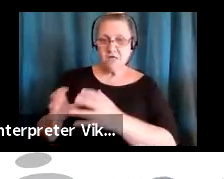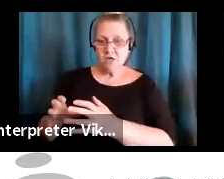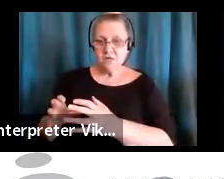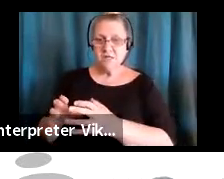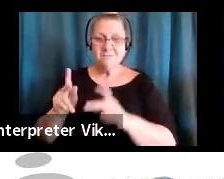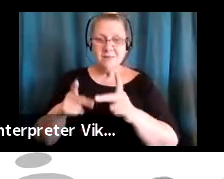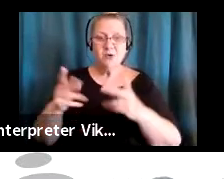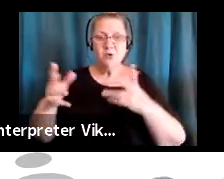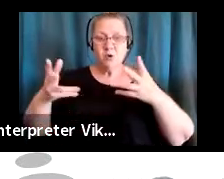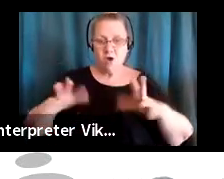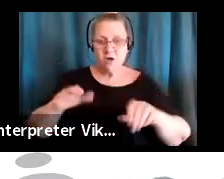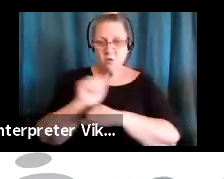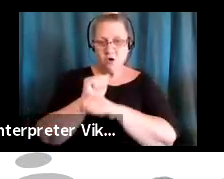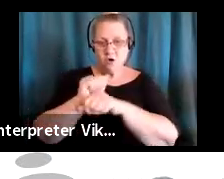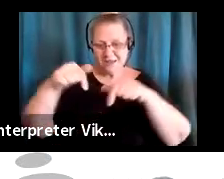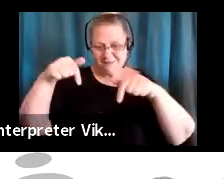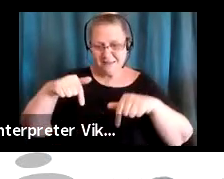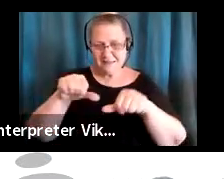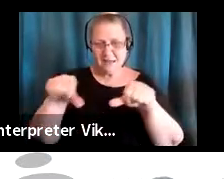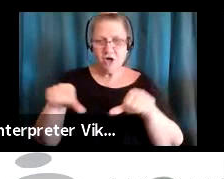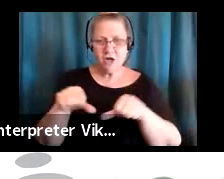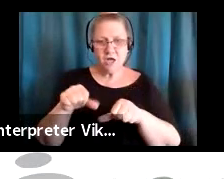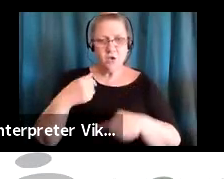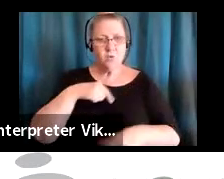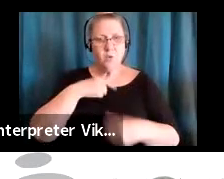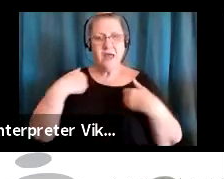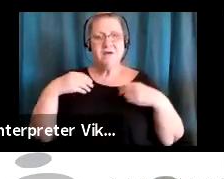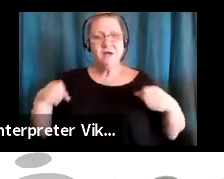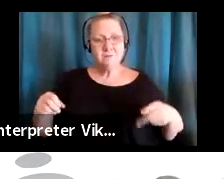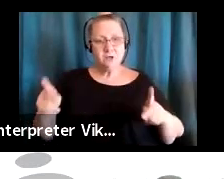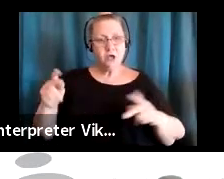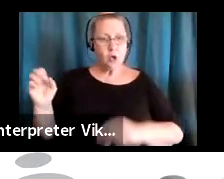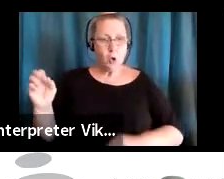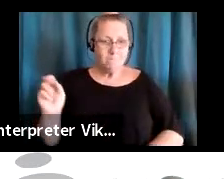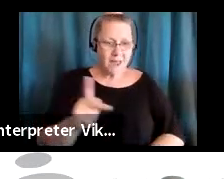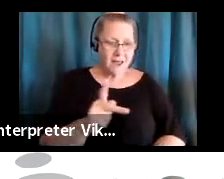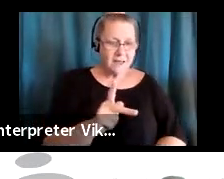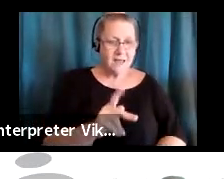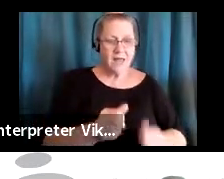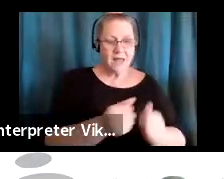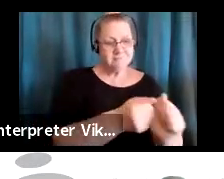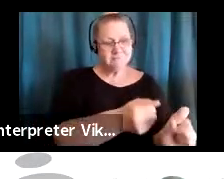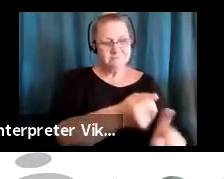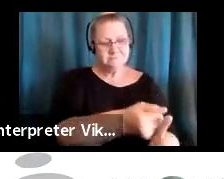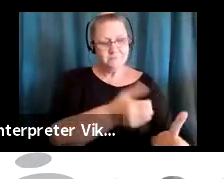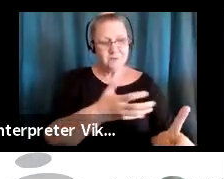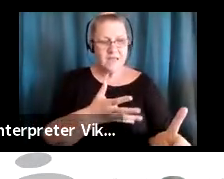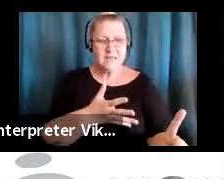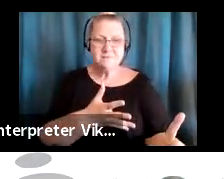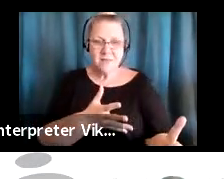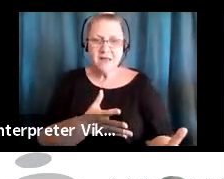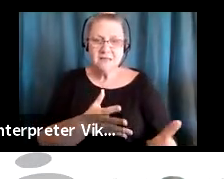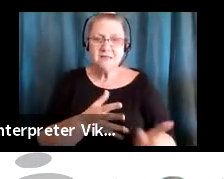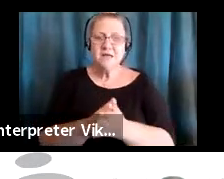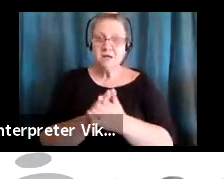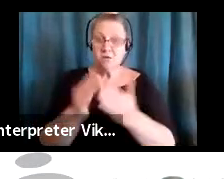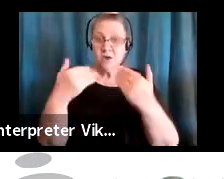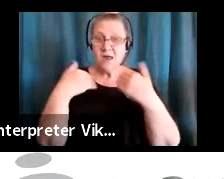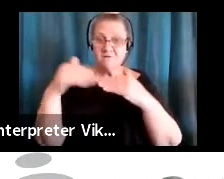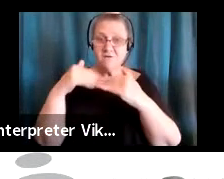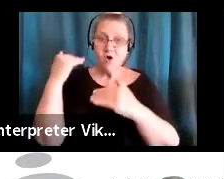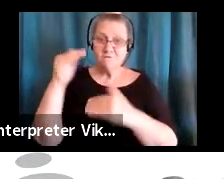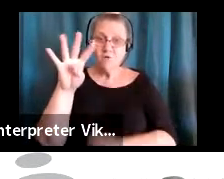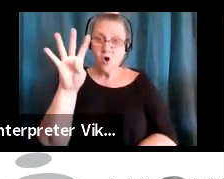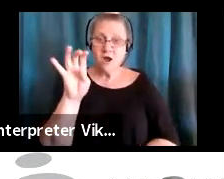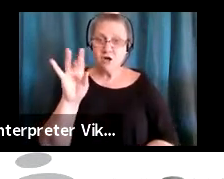highlighting that, because we had an opportunity to go back and really expand from now we have over 480